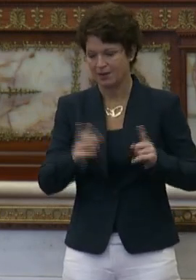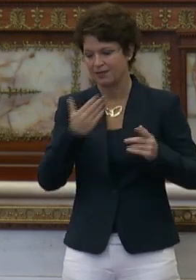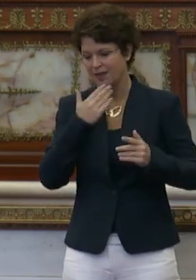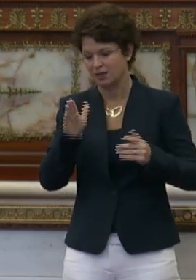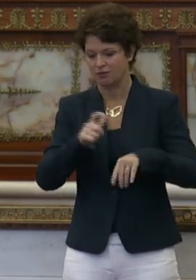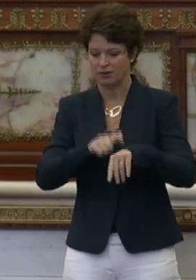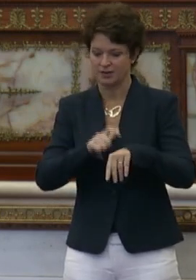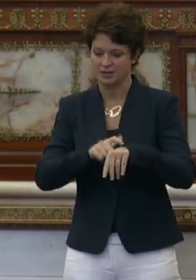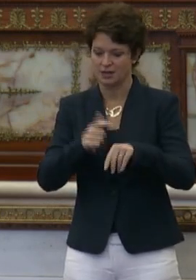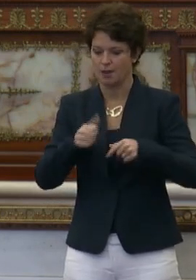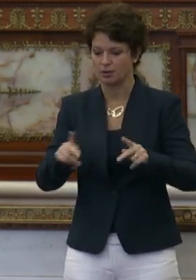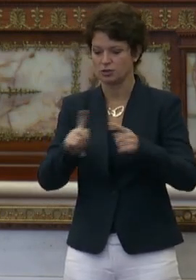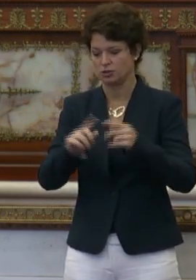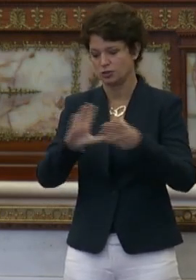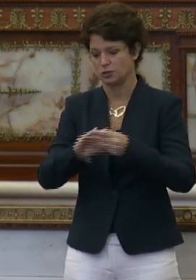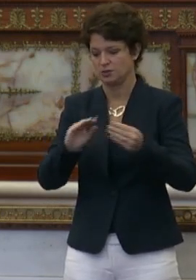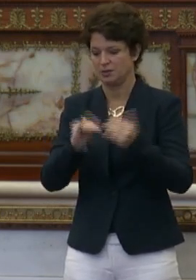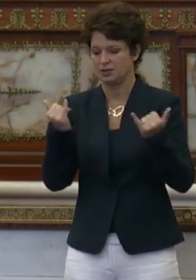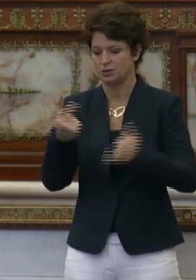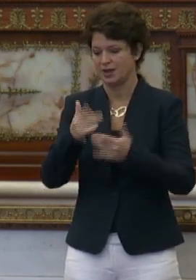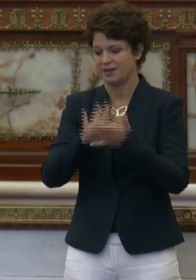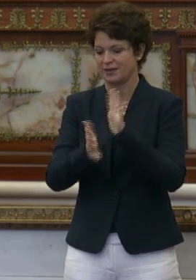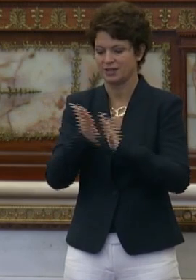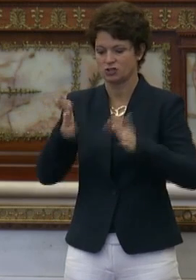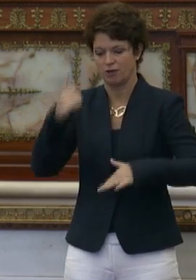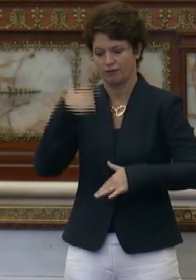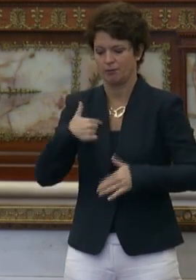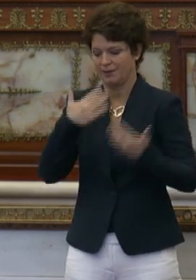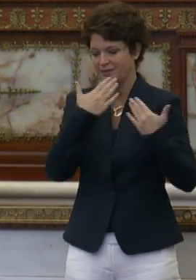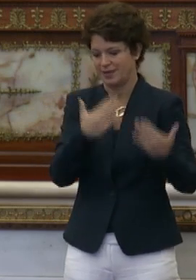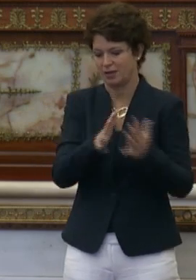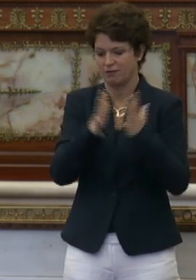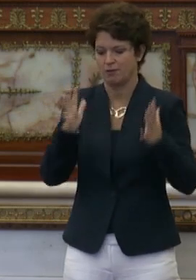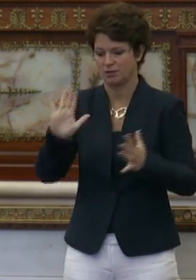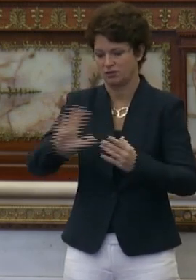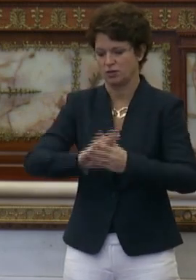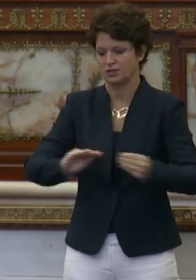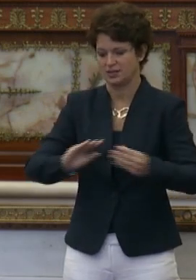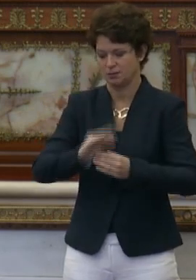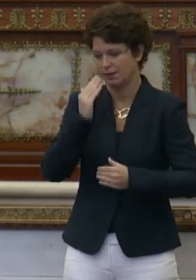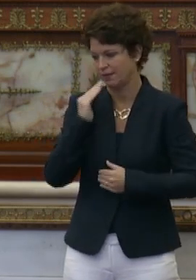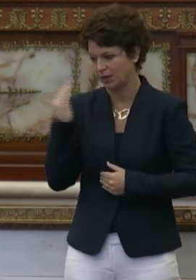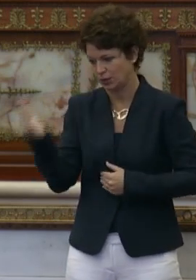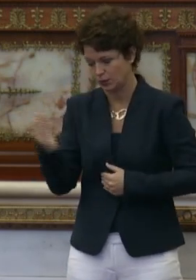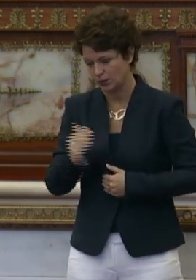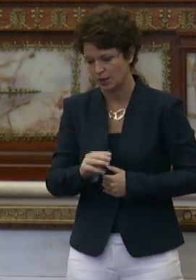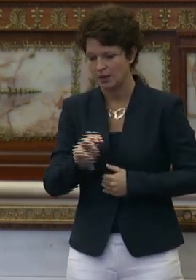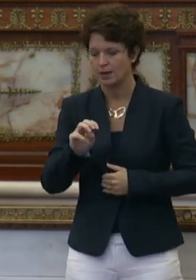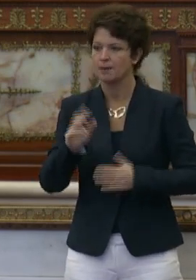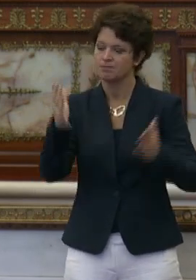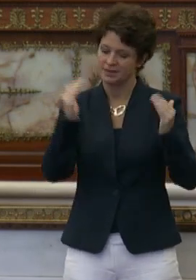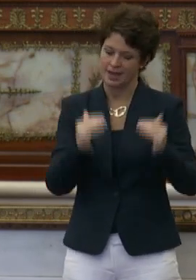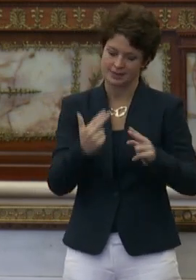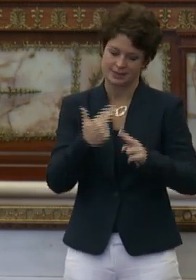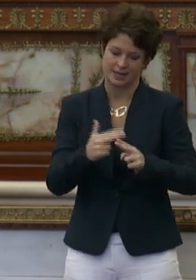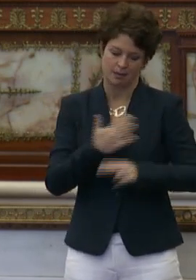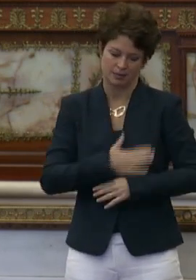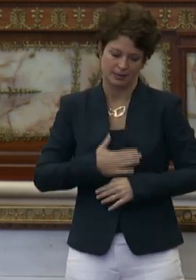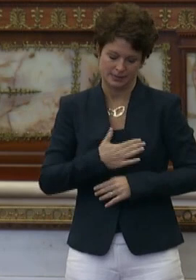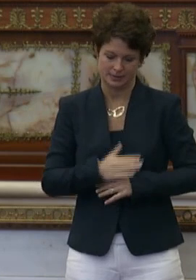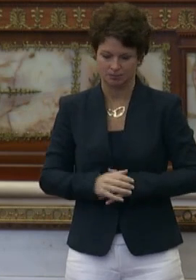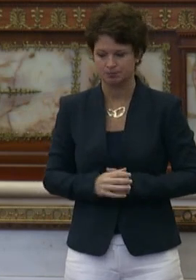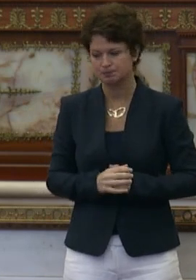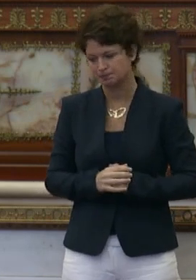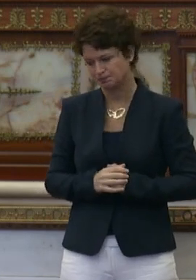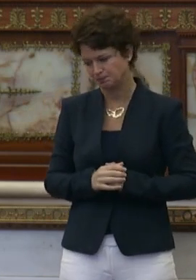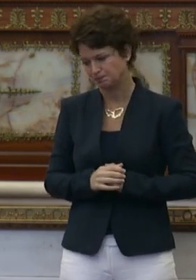the time to speak, and that's all I have. Thank you so very much for your testimony. Mr. Decker, will you please call